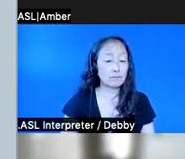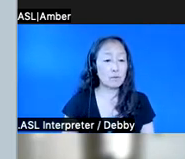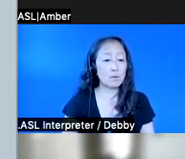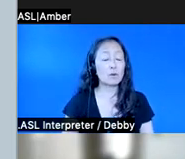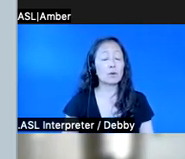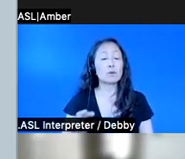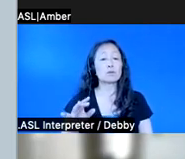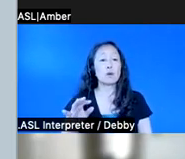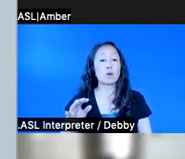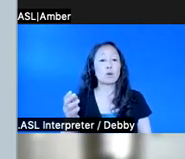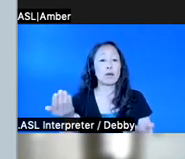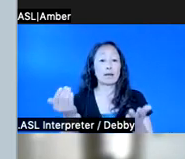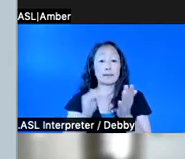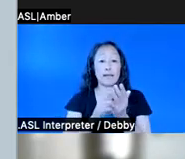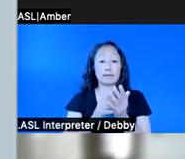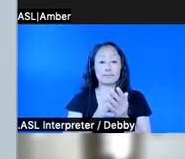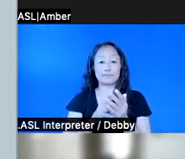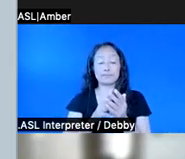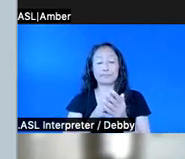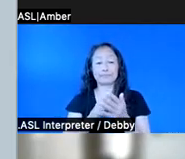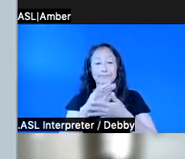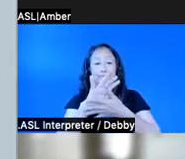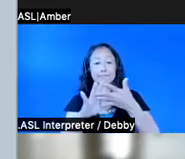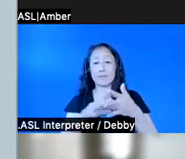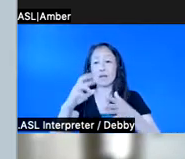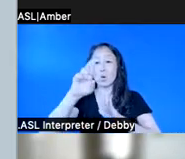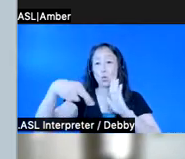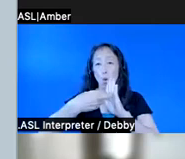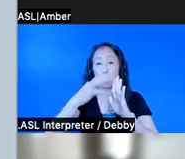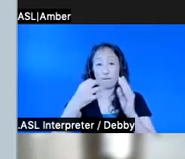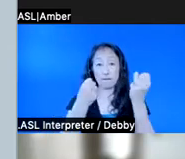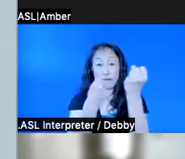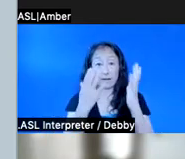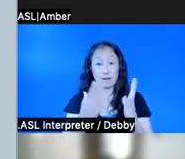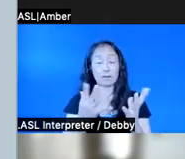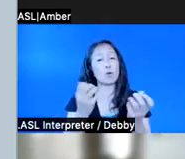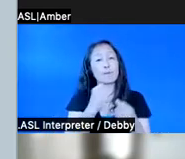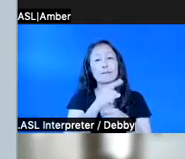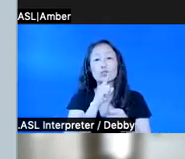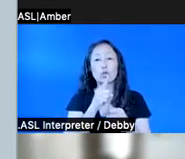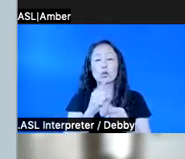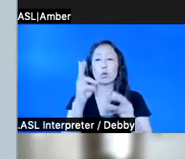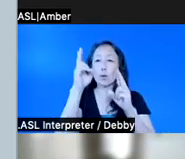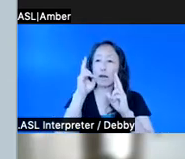So looking again at the role of the advocate, we want to make sure we honor the experiences of each survivor.